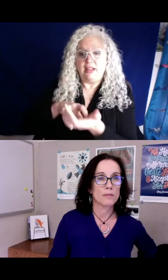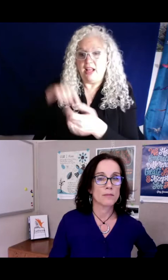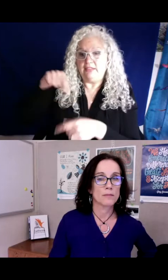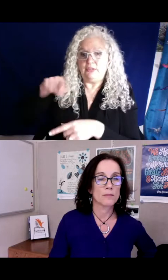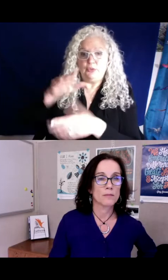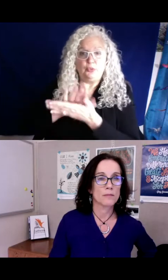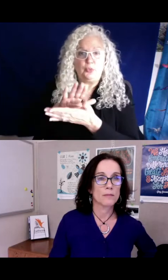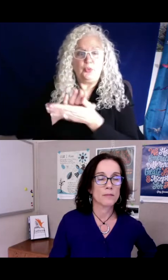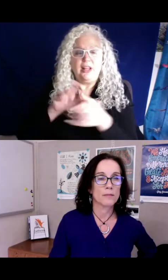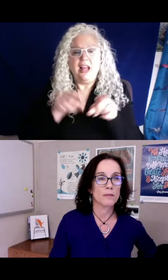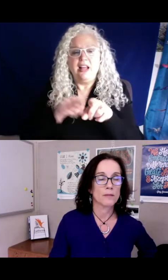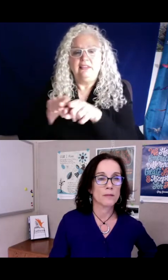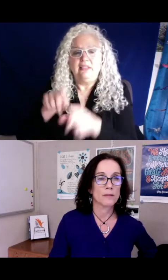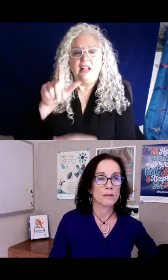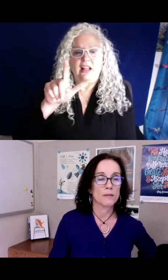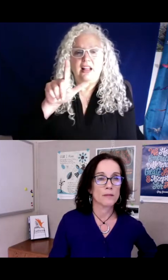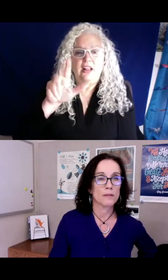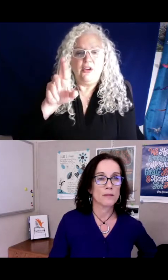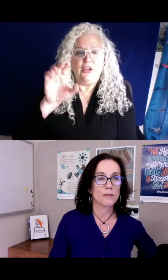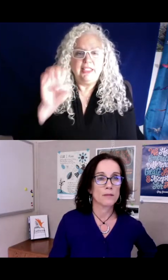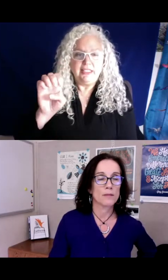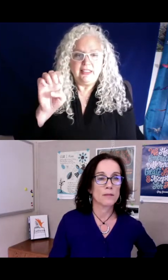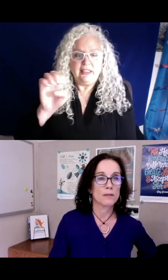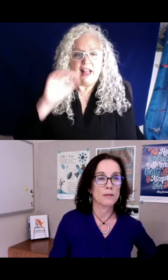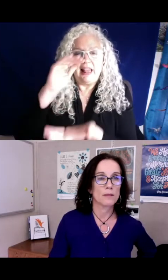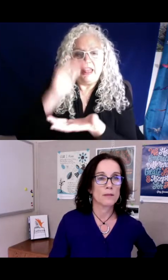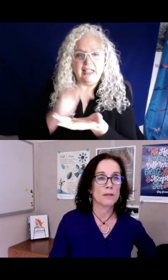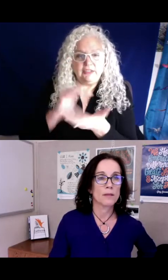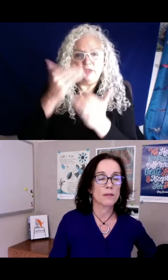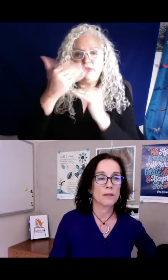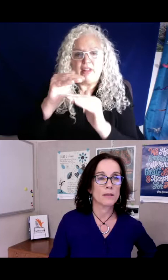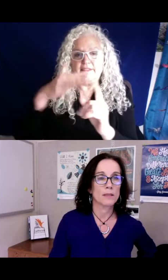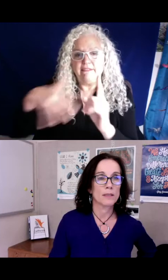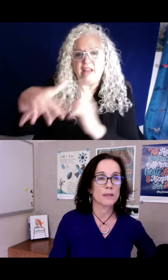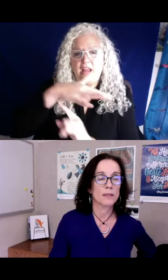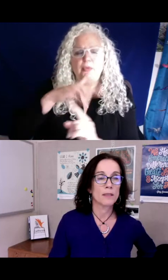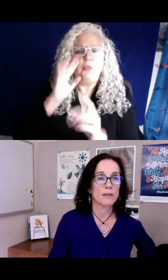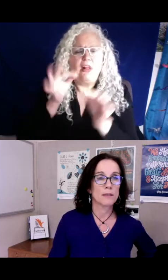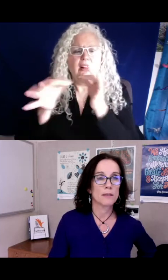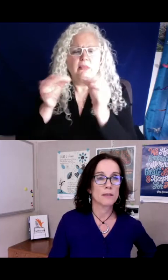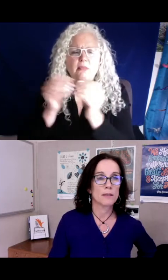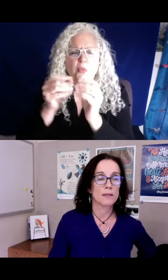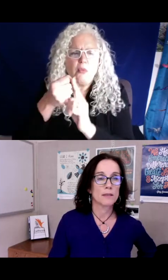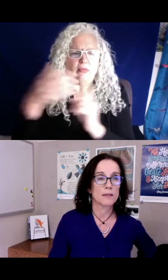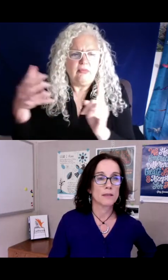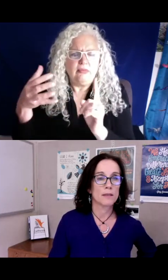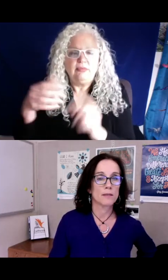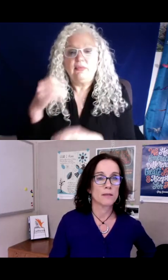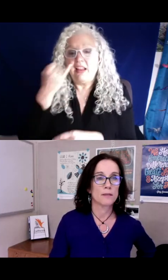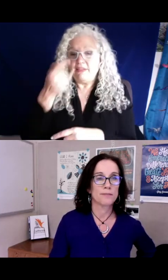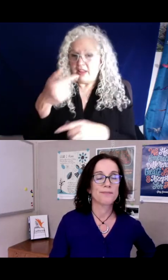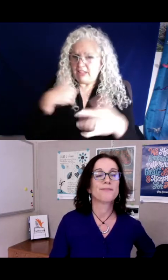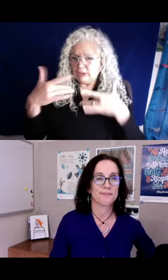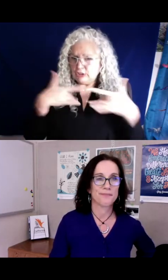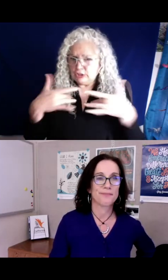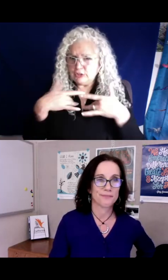to. And they recognize the school as LRE, the least restrictive environment. And we'll explain a little